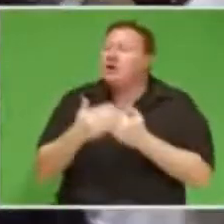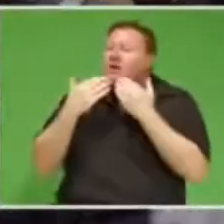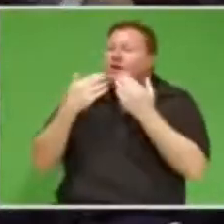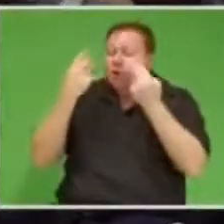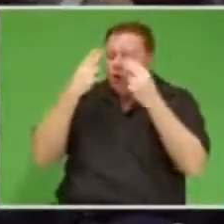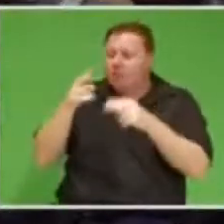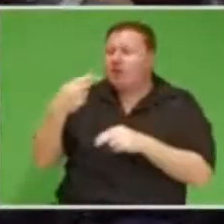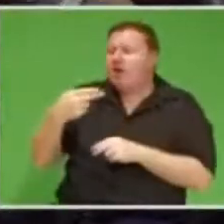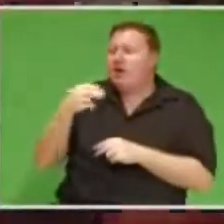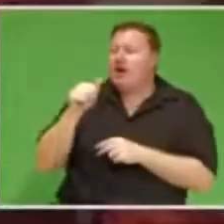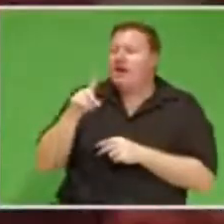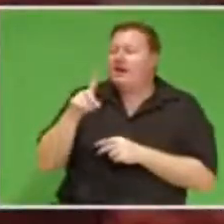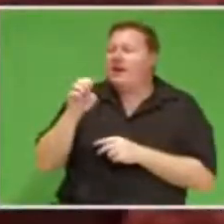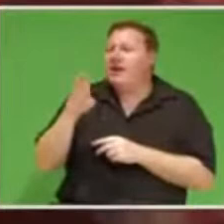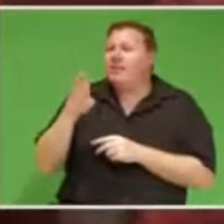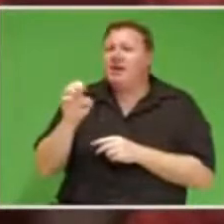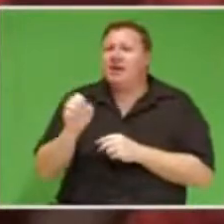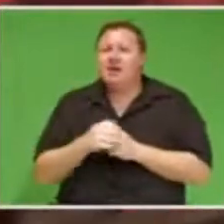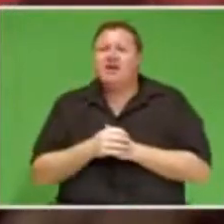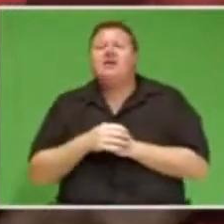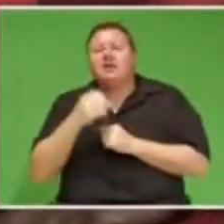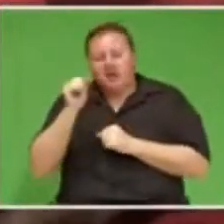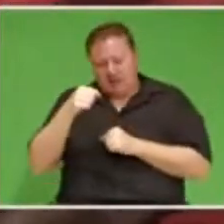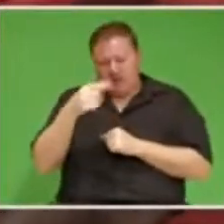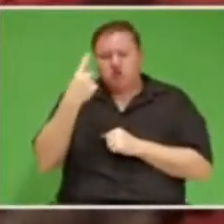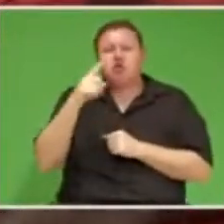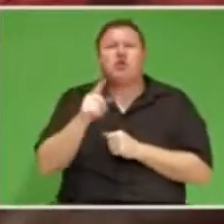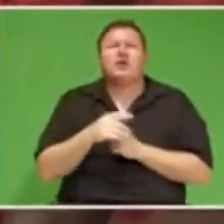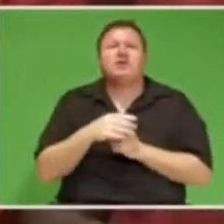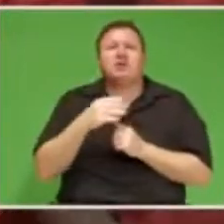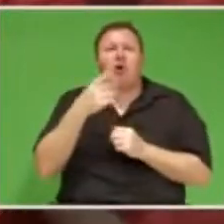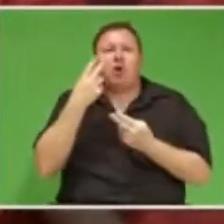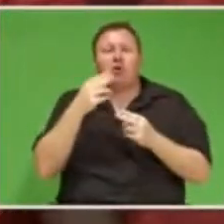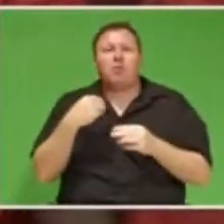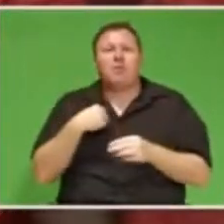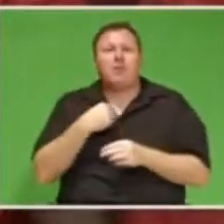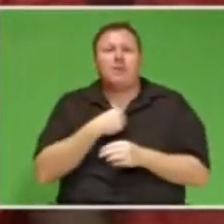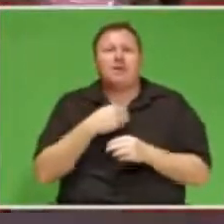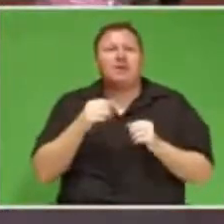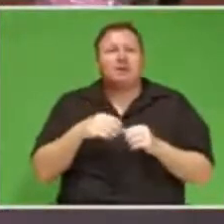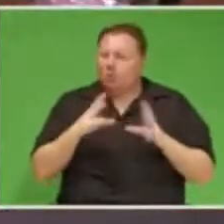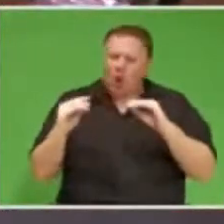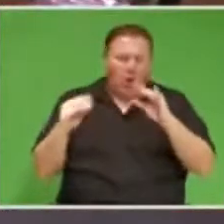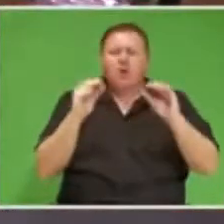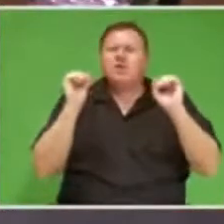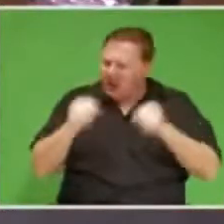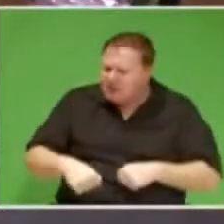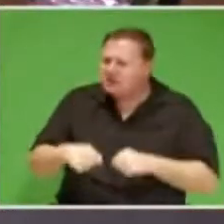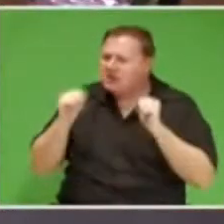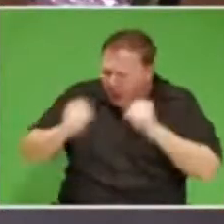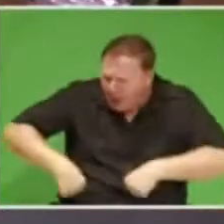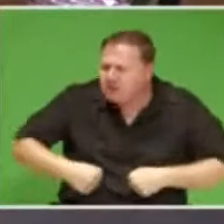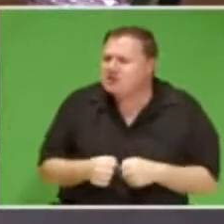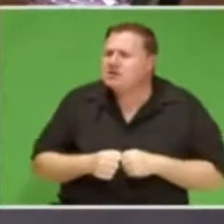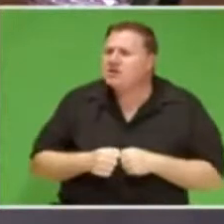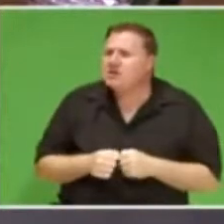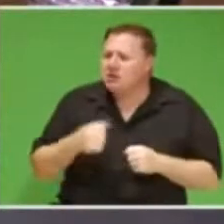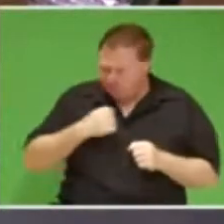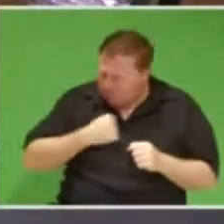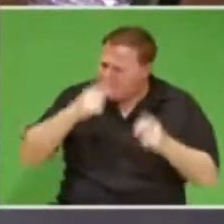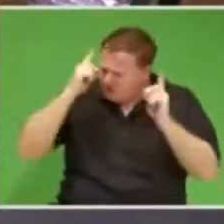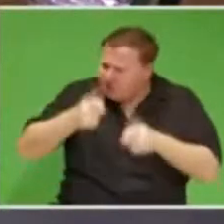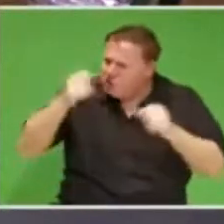Khatebe. You are very correct, Honorable Member. Yes, he is. He is. I ruled